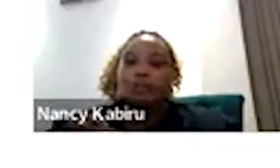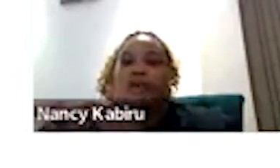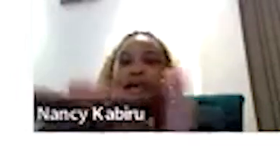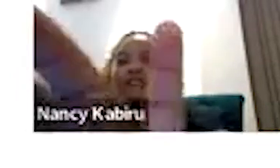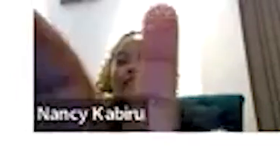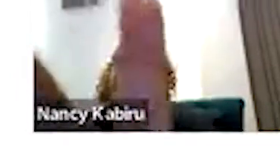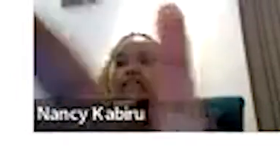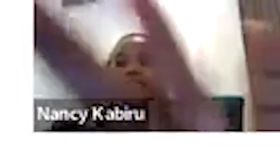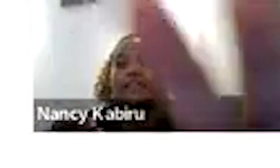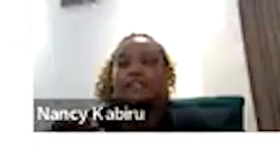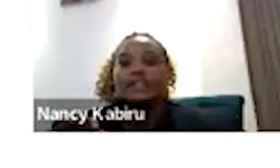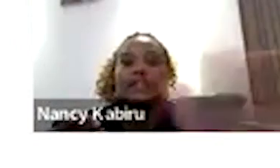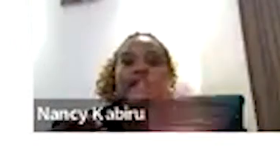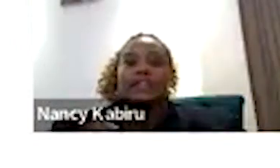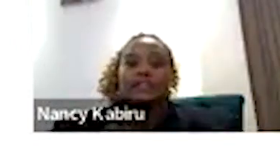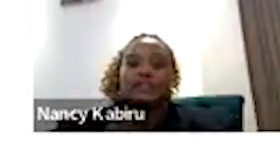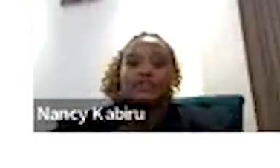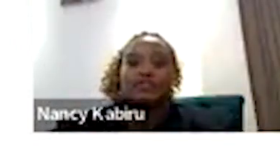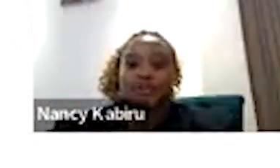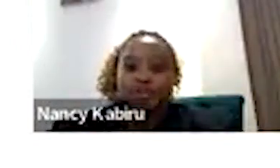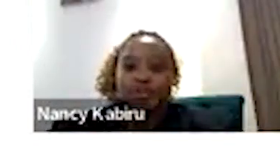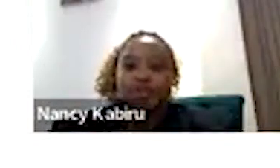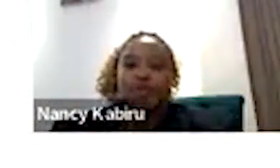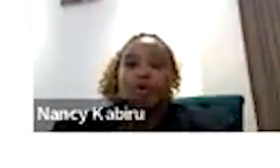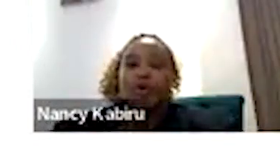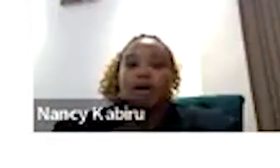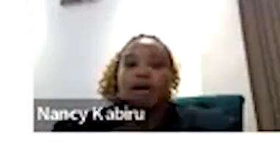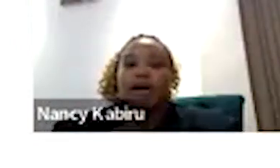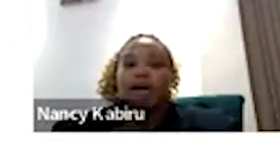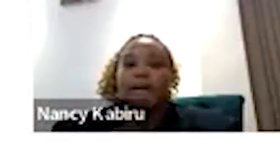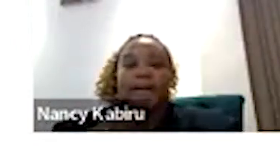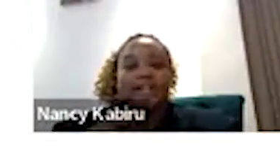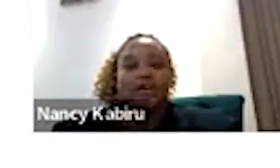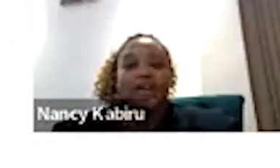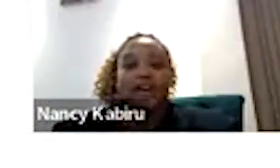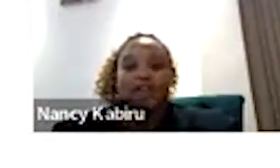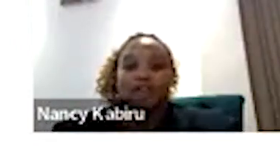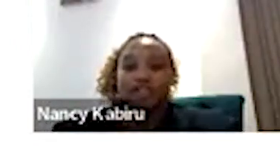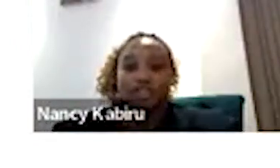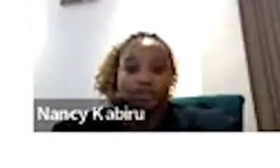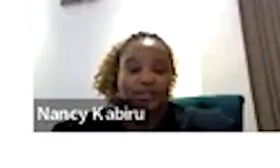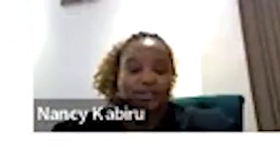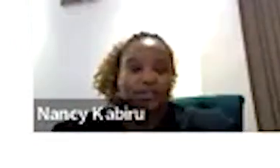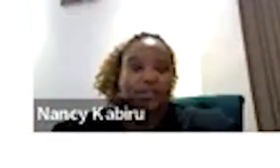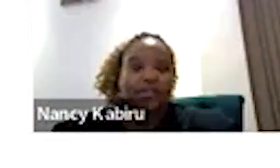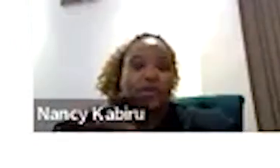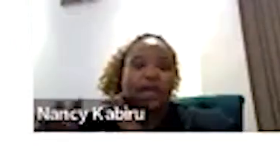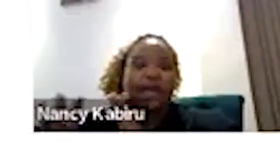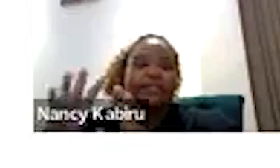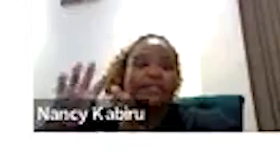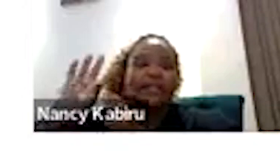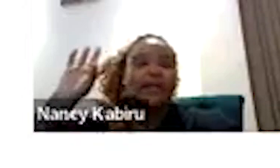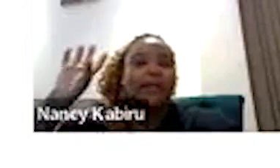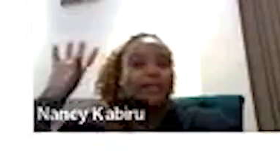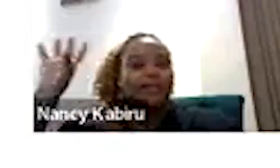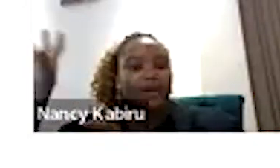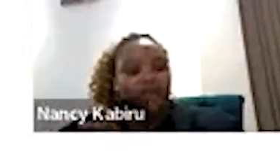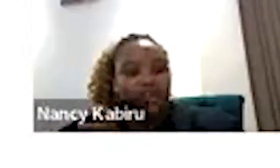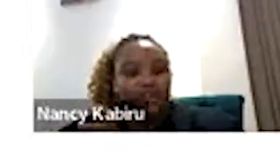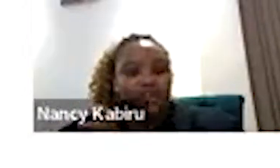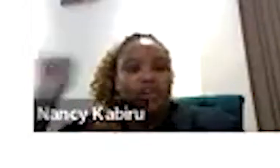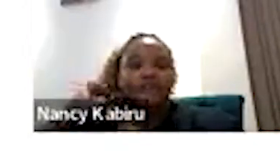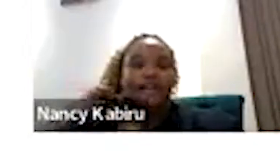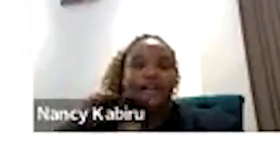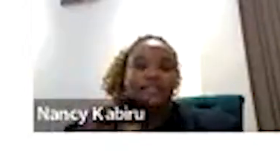Moving on, we have factors that contribute to mental health conditions. So I had said we